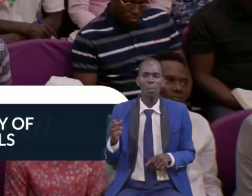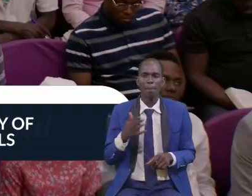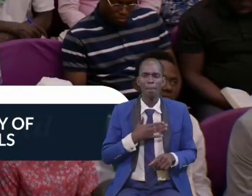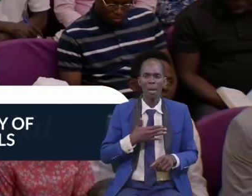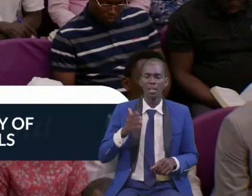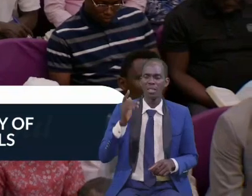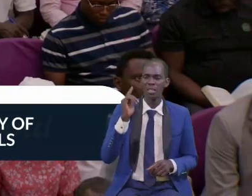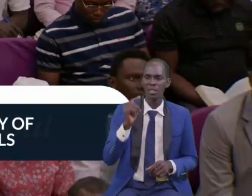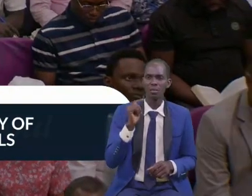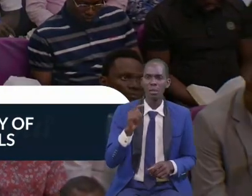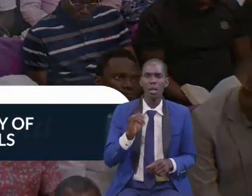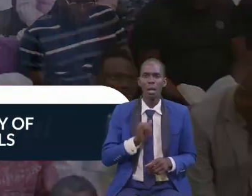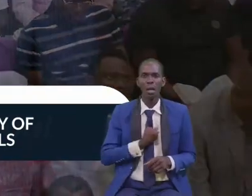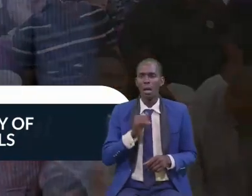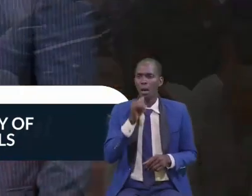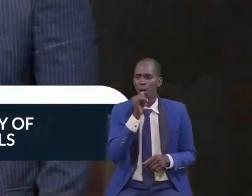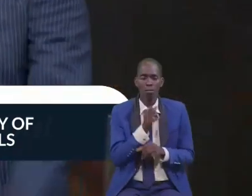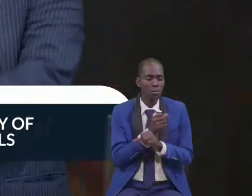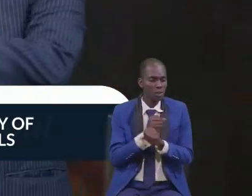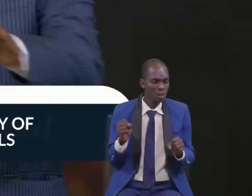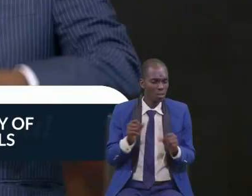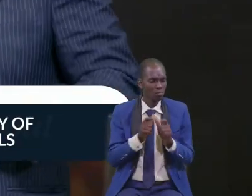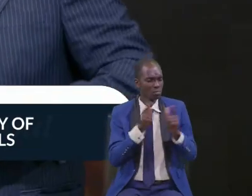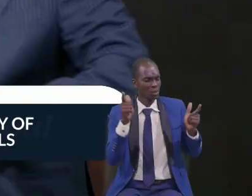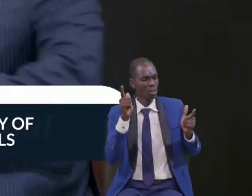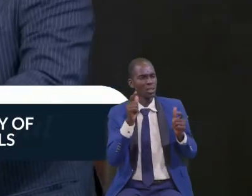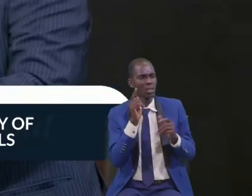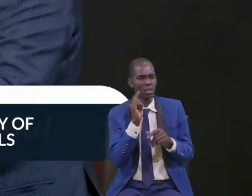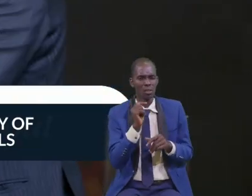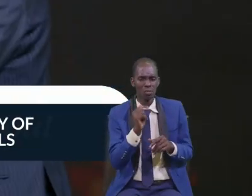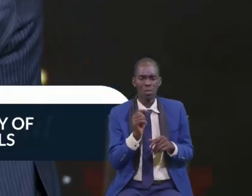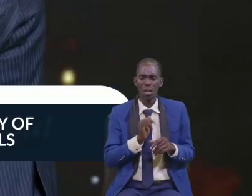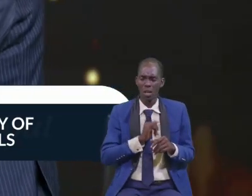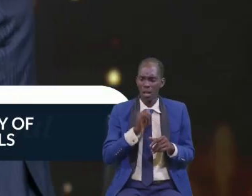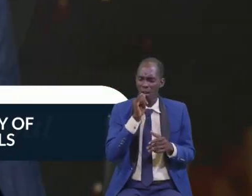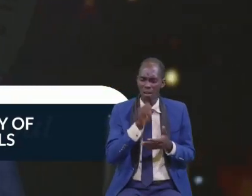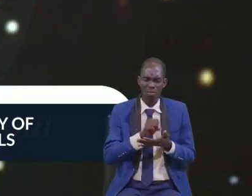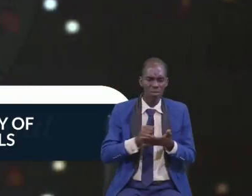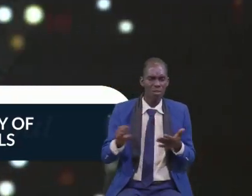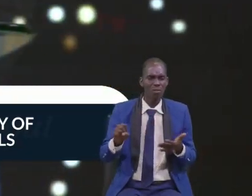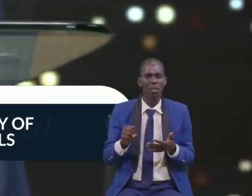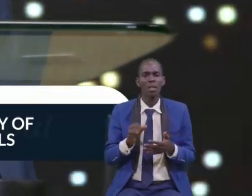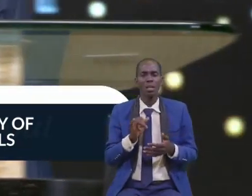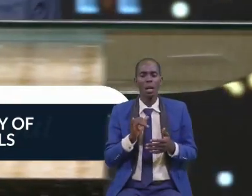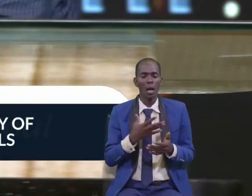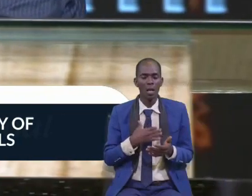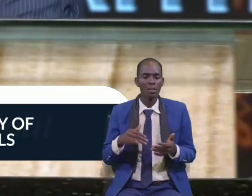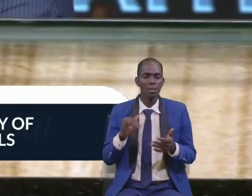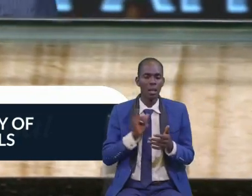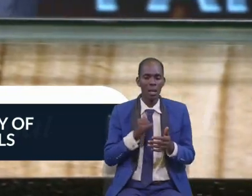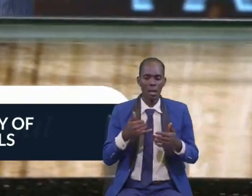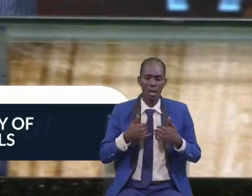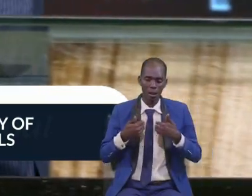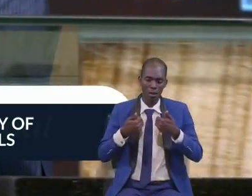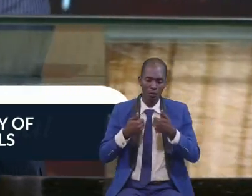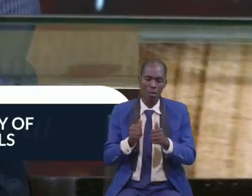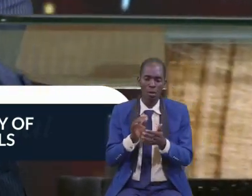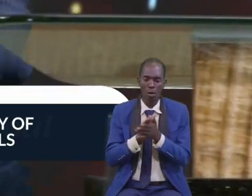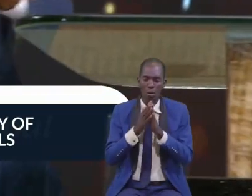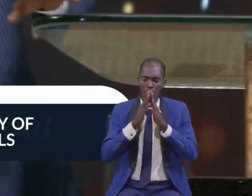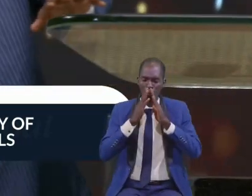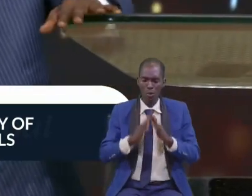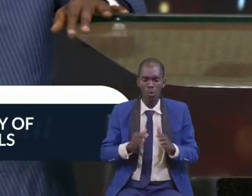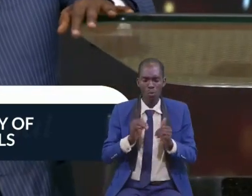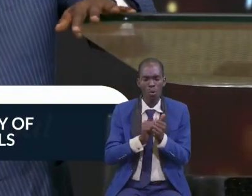testimony. I'm saved. Great testimony. I'm sanctified. And I follow peace with all men and holiness, without which no man